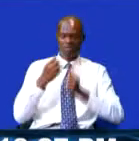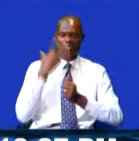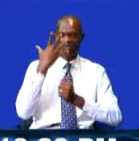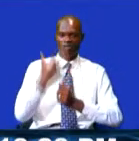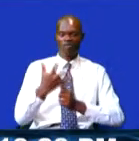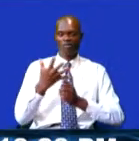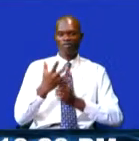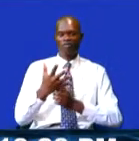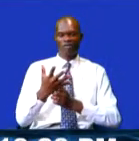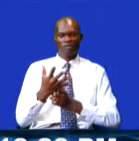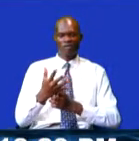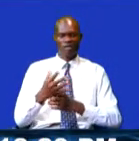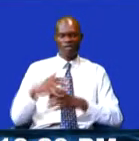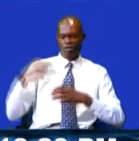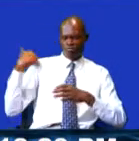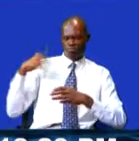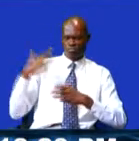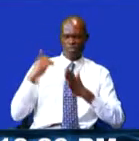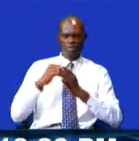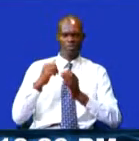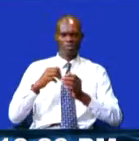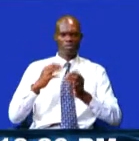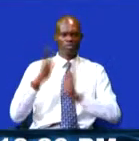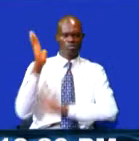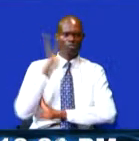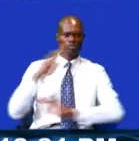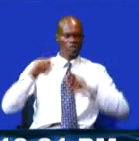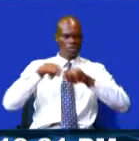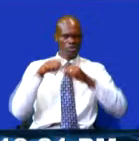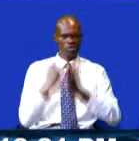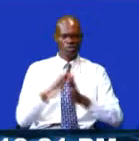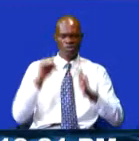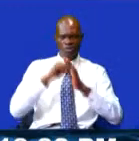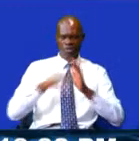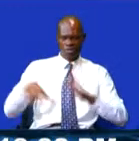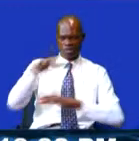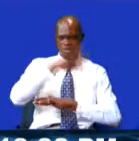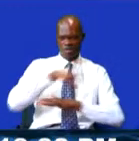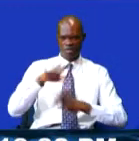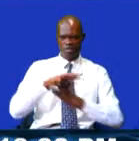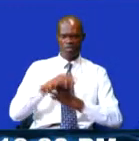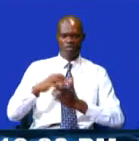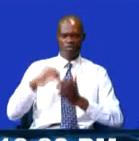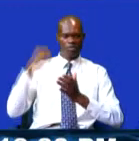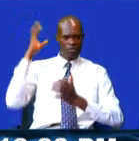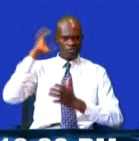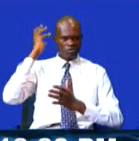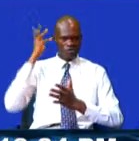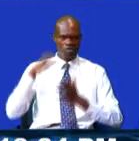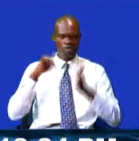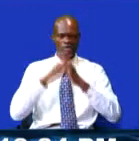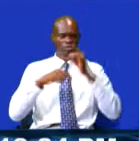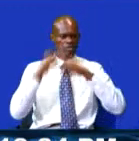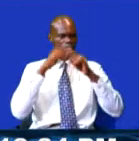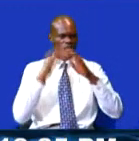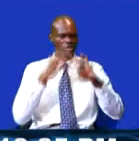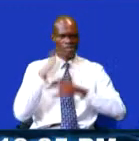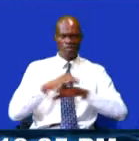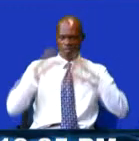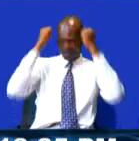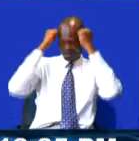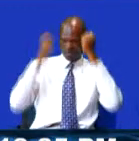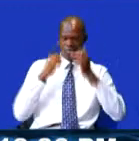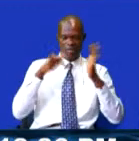ndara ka gikwedo yorego mag arita kwe makoro giwacho ni orochore mokalo e alwora mar Tatur somo no. Ma biro e mano ma jopuonjrego wacho